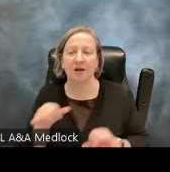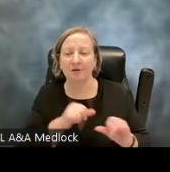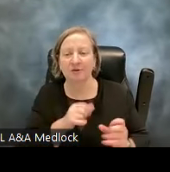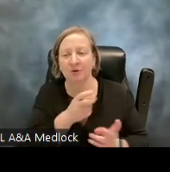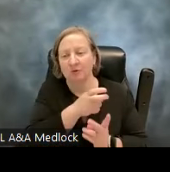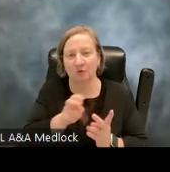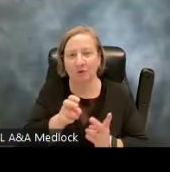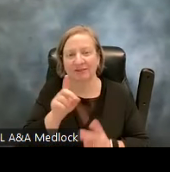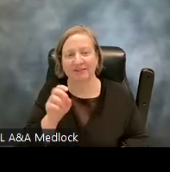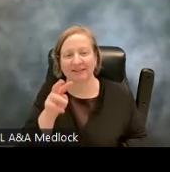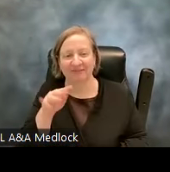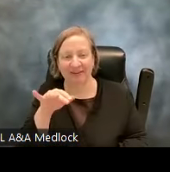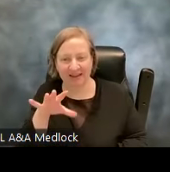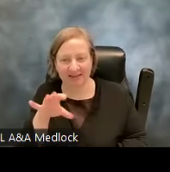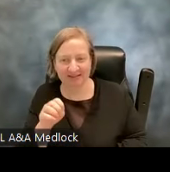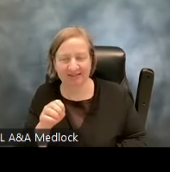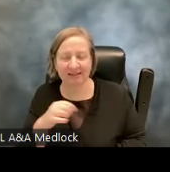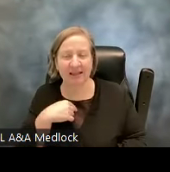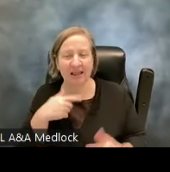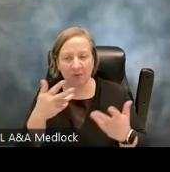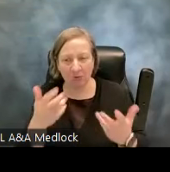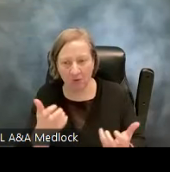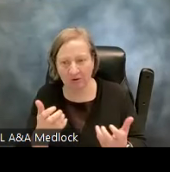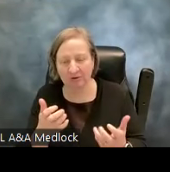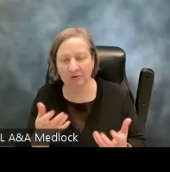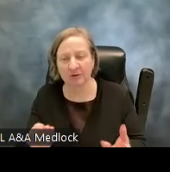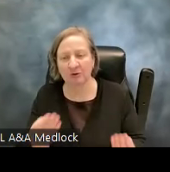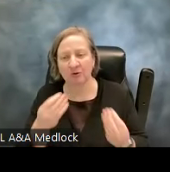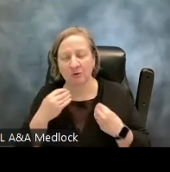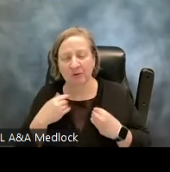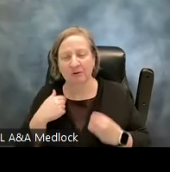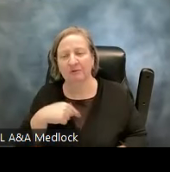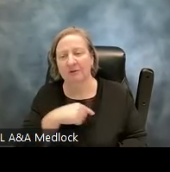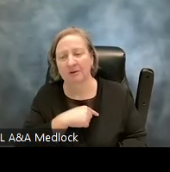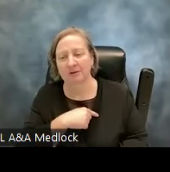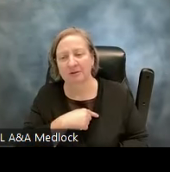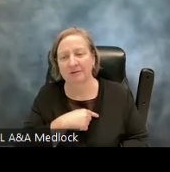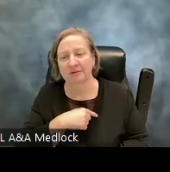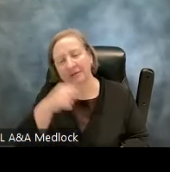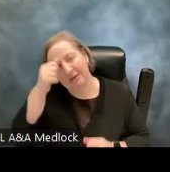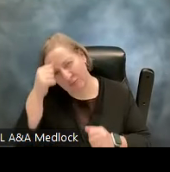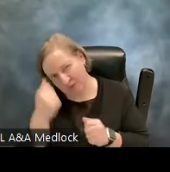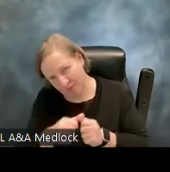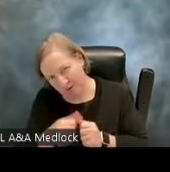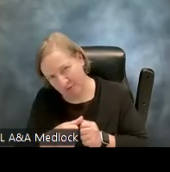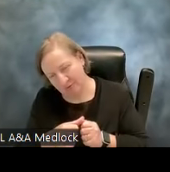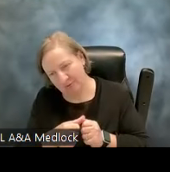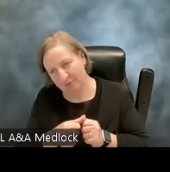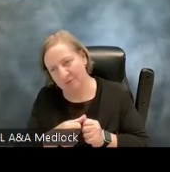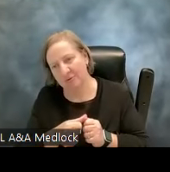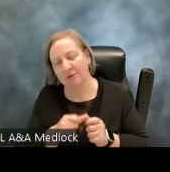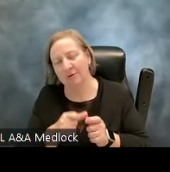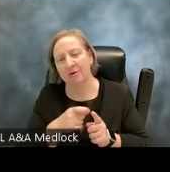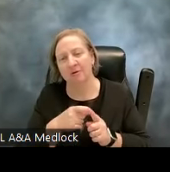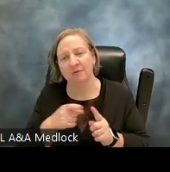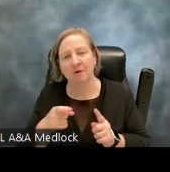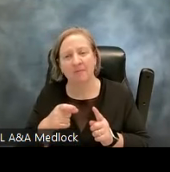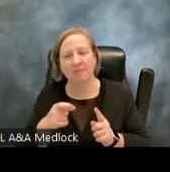devices. I do want to give us a reminder based on the climate